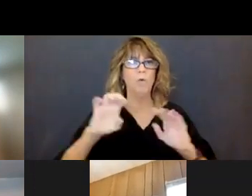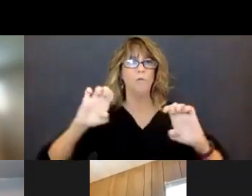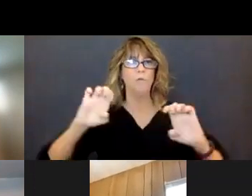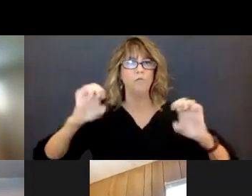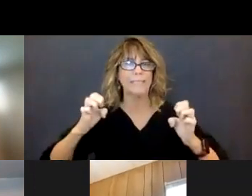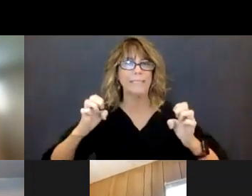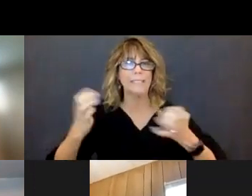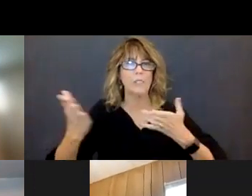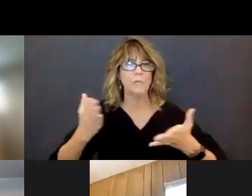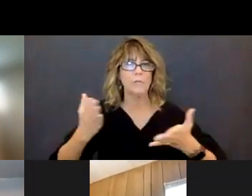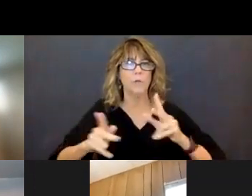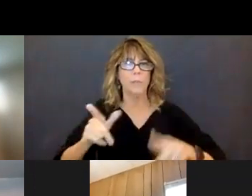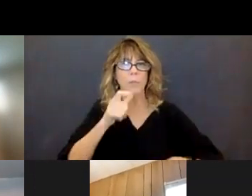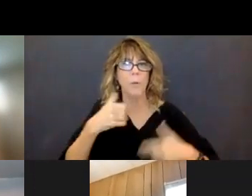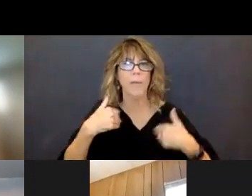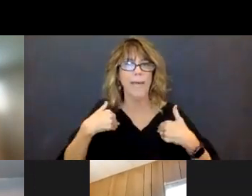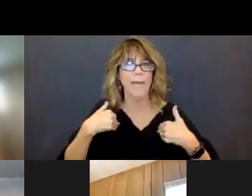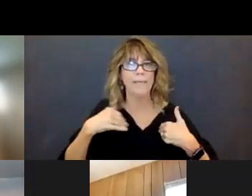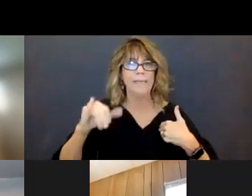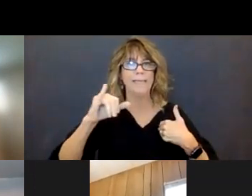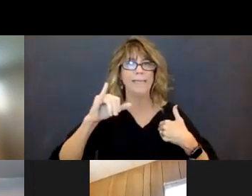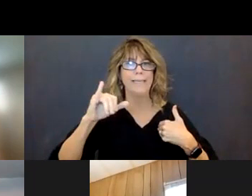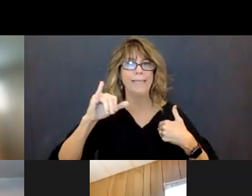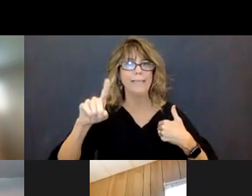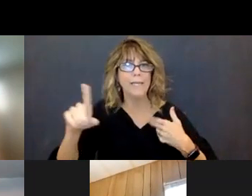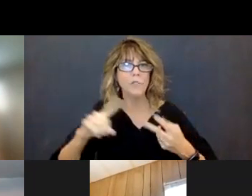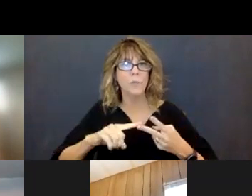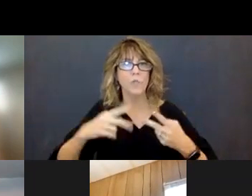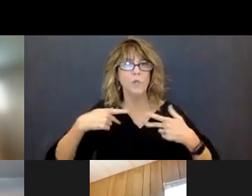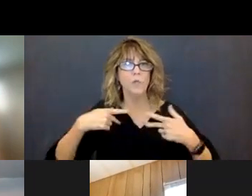people with intellectual and developmental disabilities.